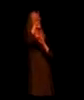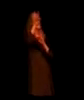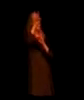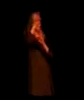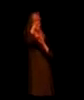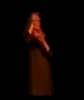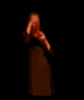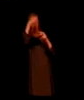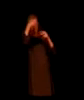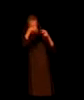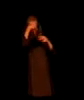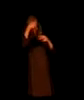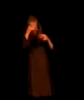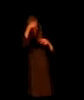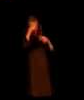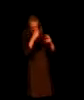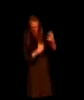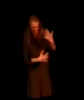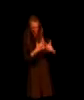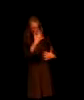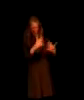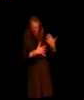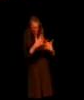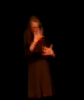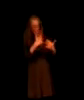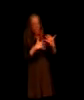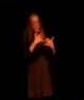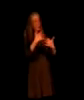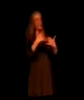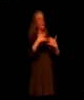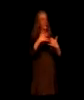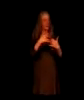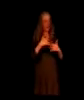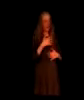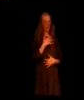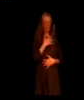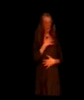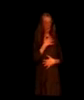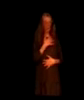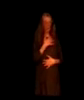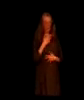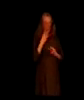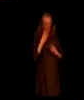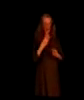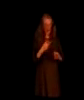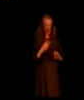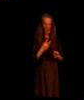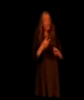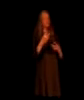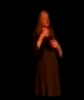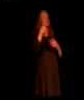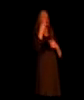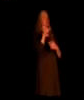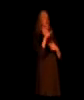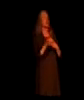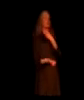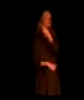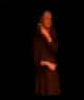those smoke plumes that we're down underneath standing here gasping, and this is what it looks like from